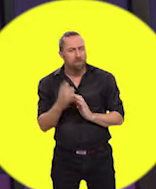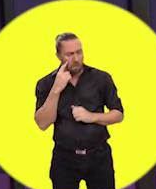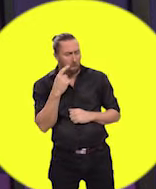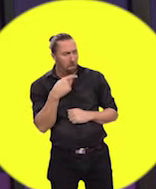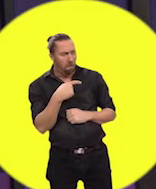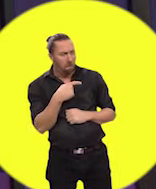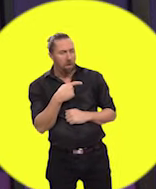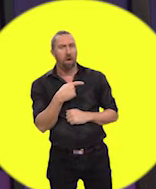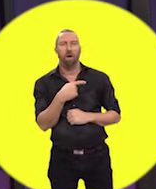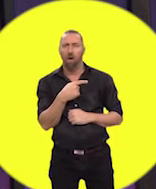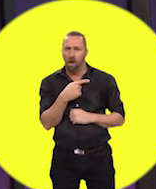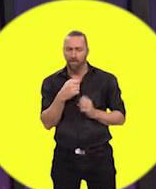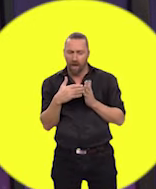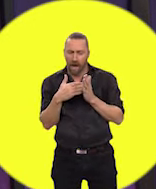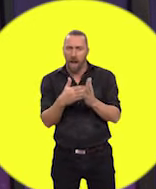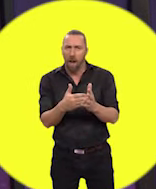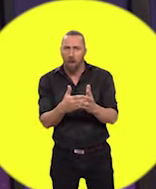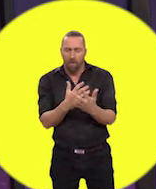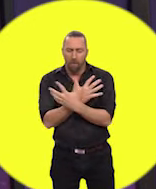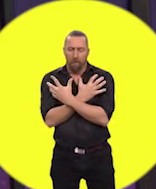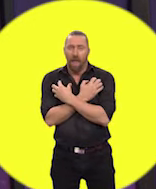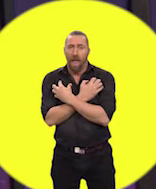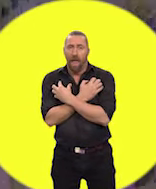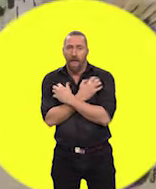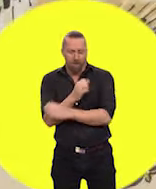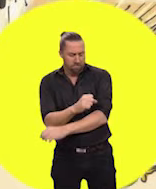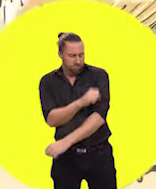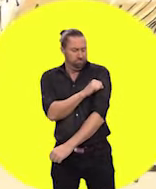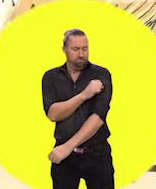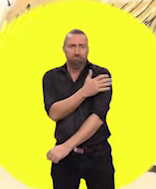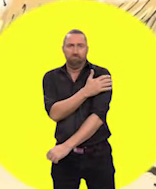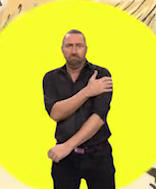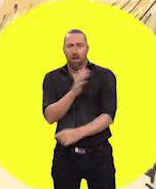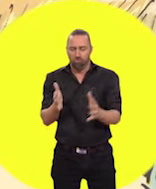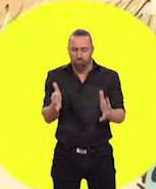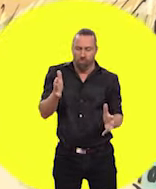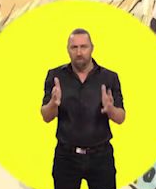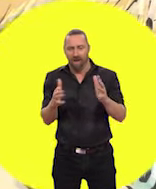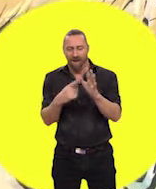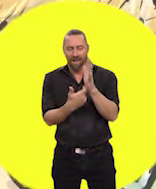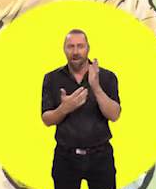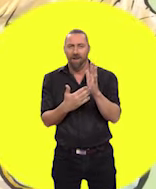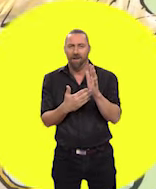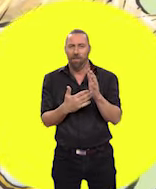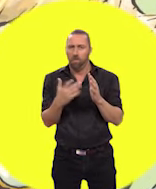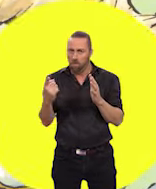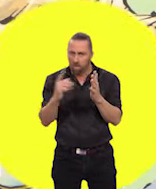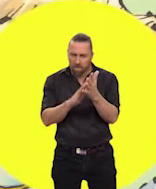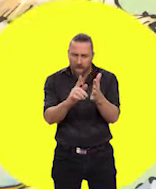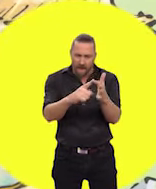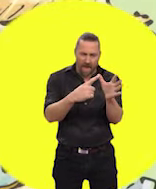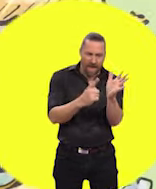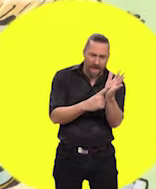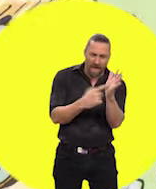have helped Bear by making him a robotic arm. I think healing and mending means that it